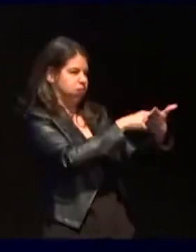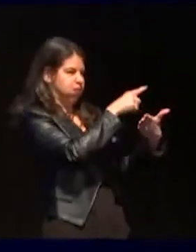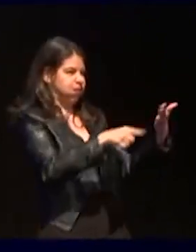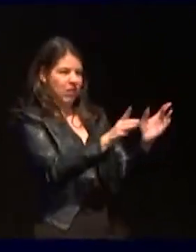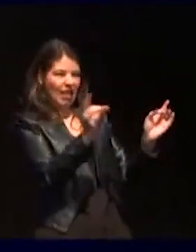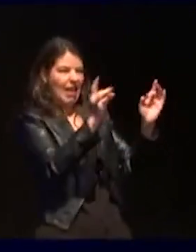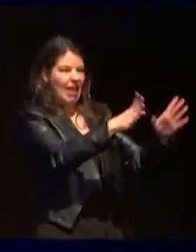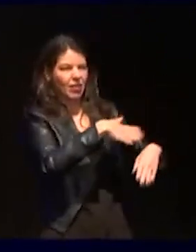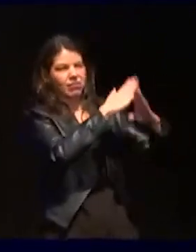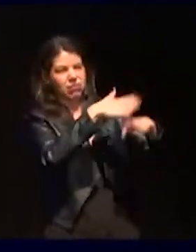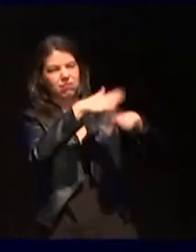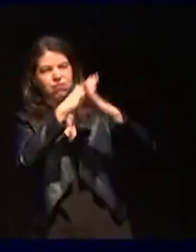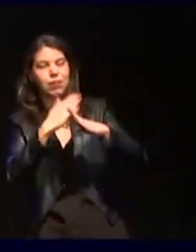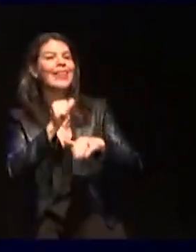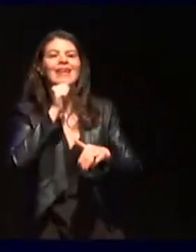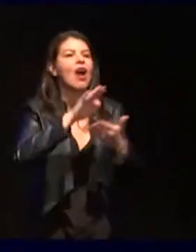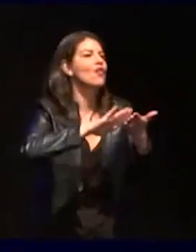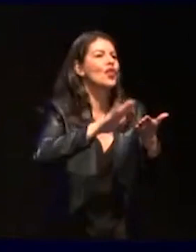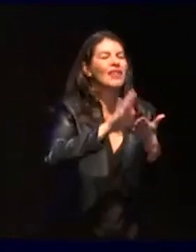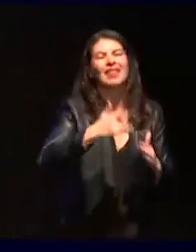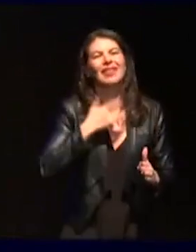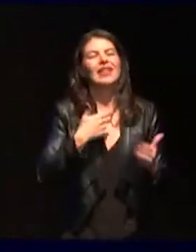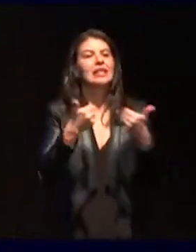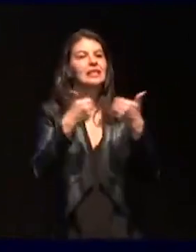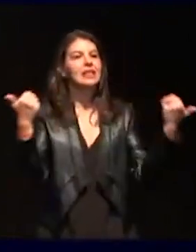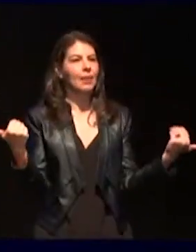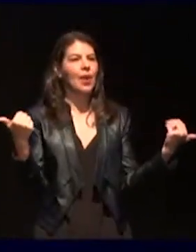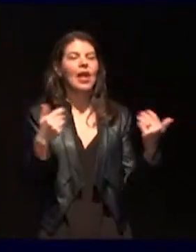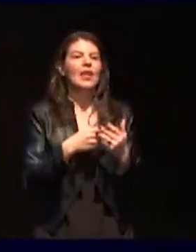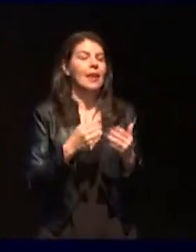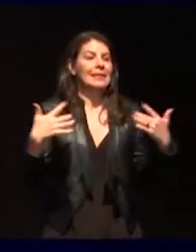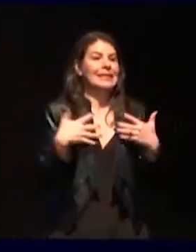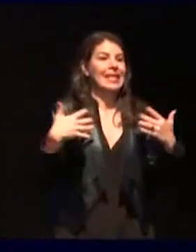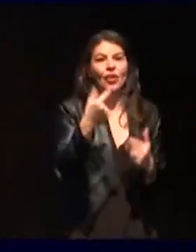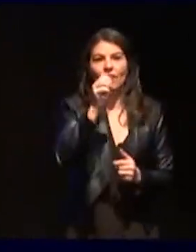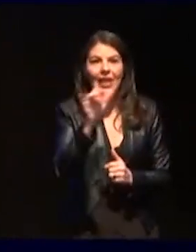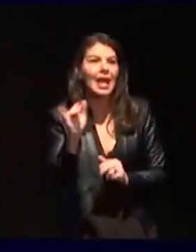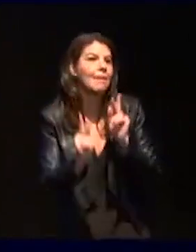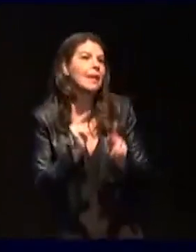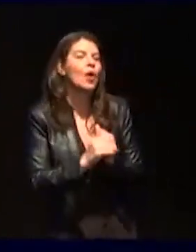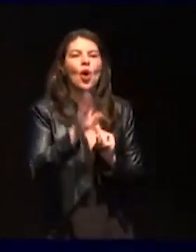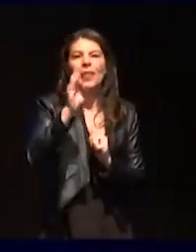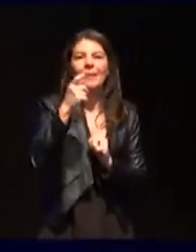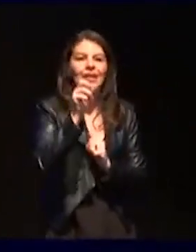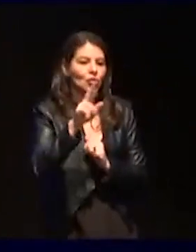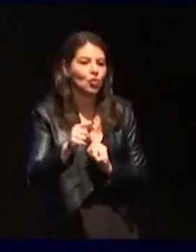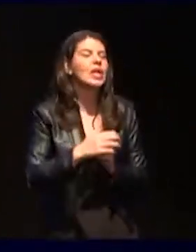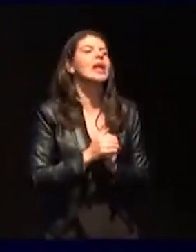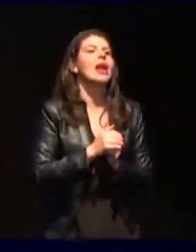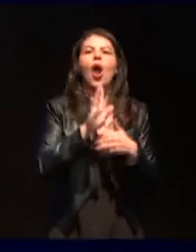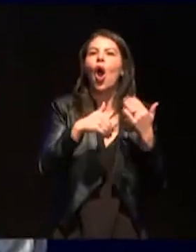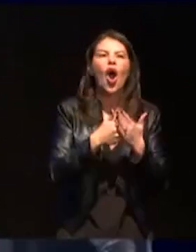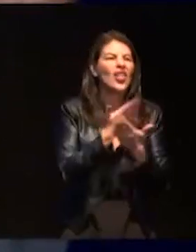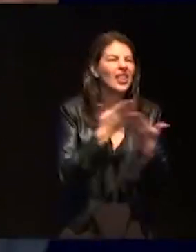the resentment, the animosity, the unforgiveness, the sense of separation, the homophobia, the bigotry, the racism, all